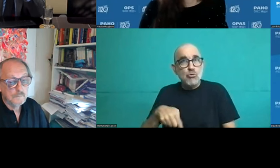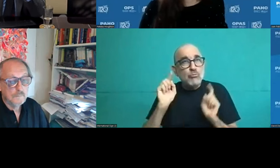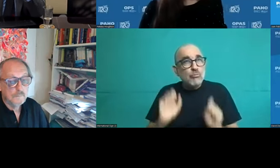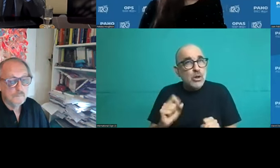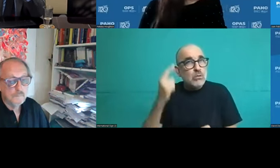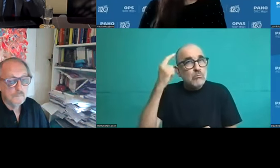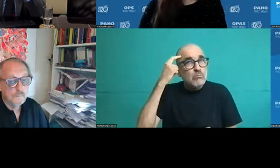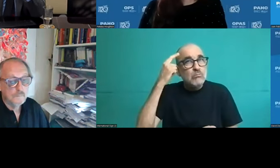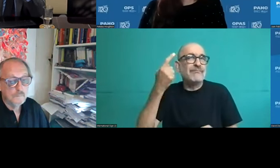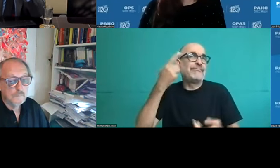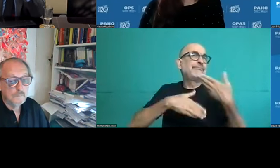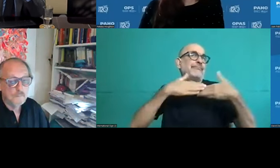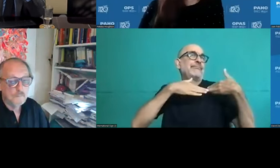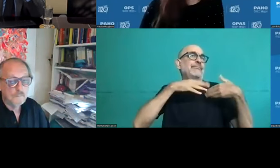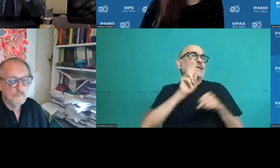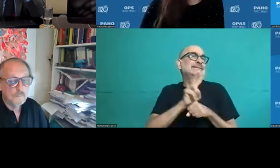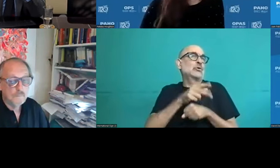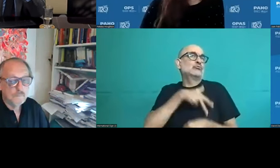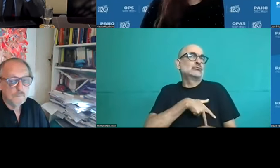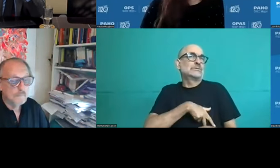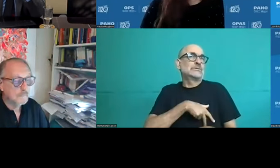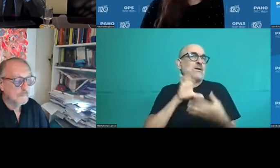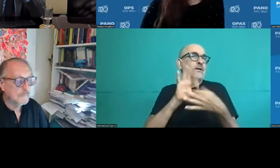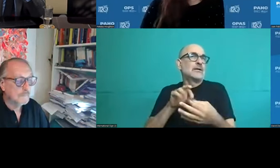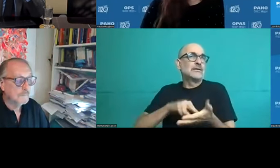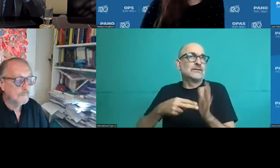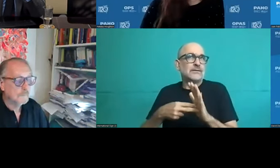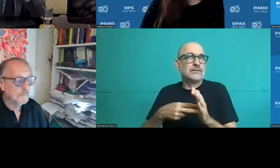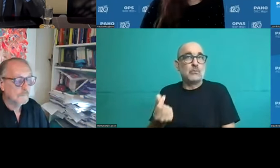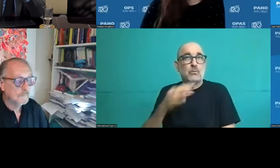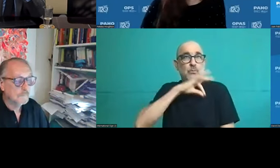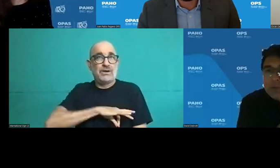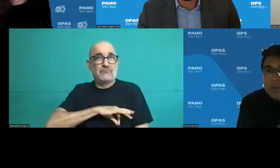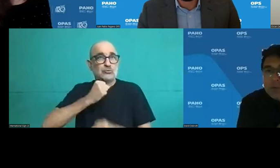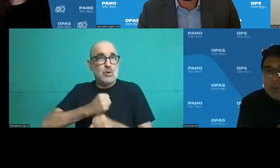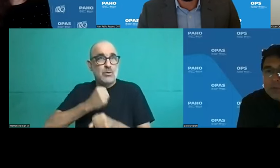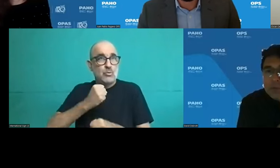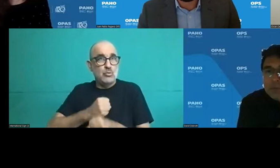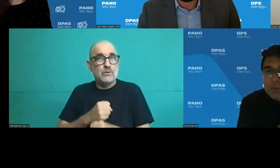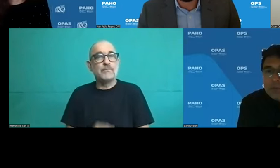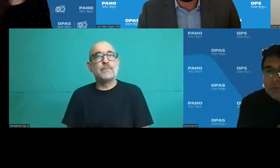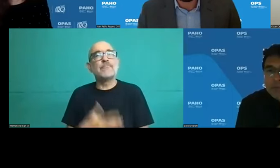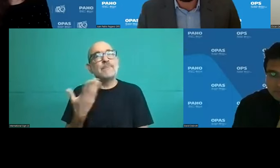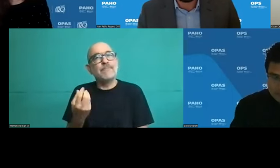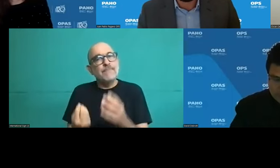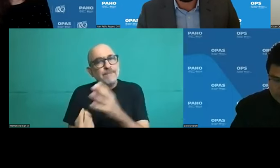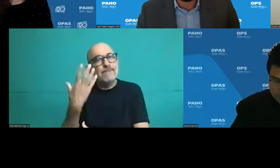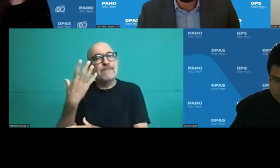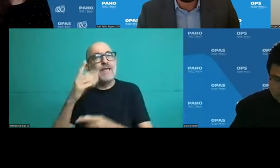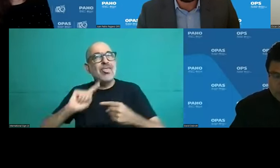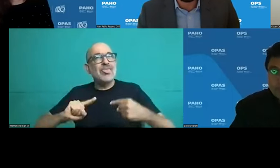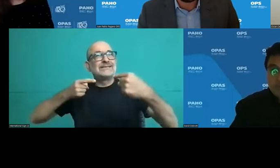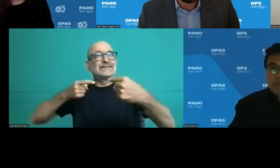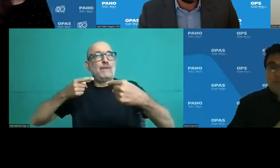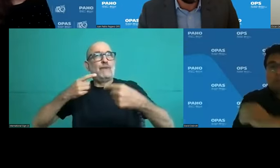as part of the benefit packages. that's an important component of the system and therefore they have to be regulated because